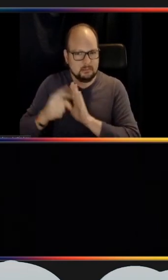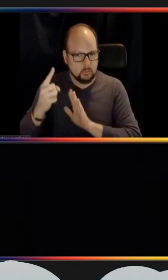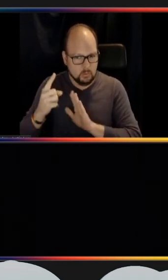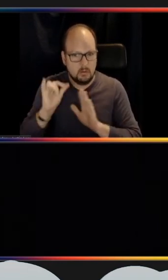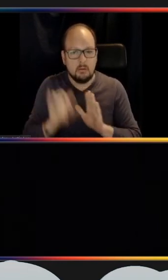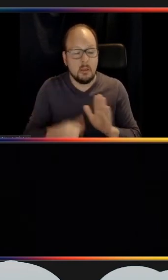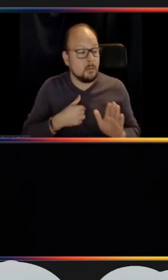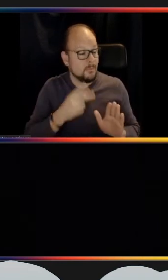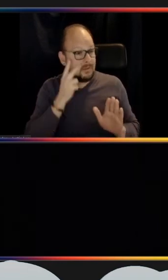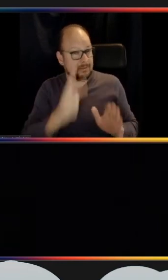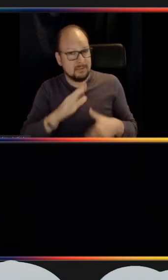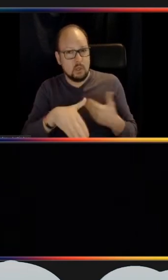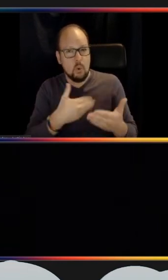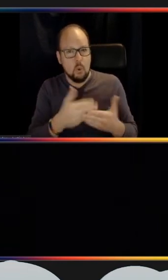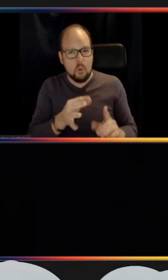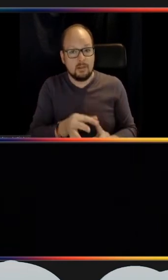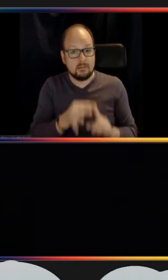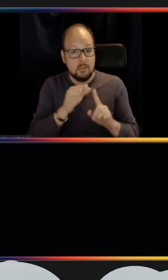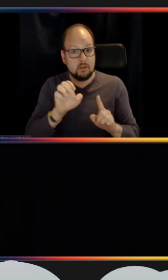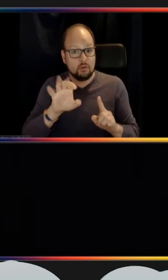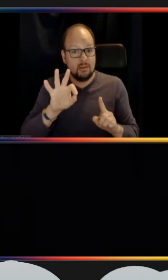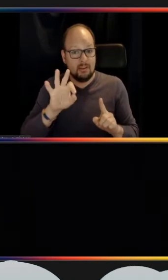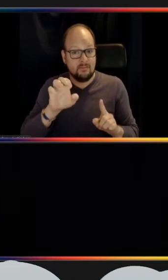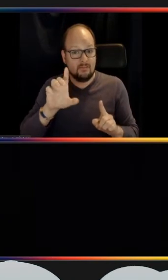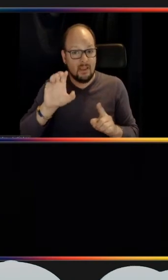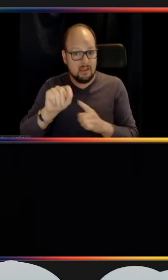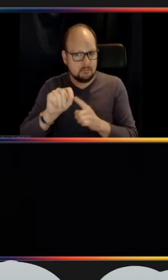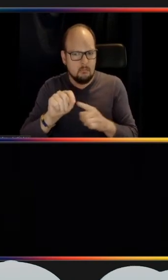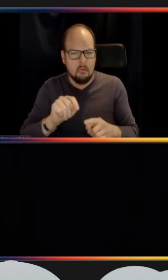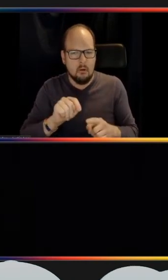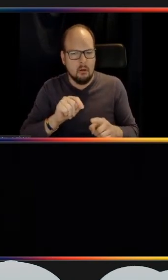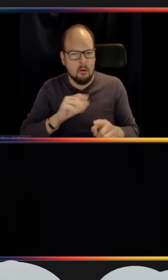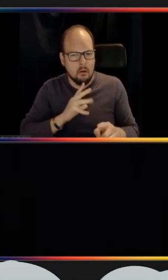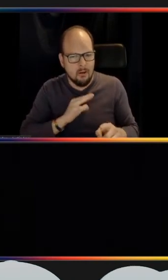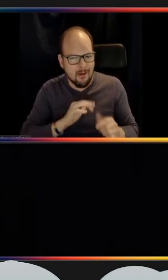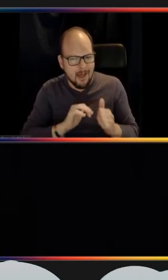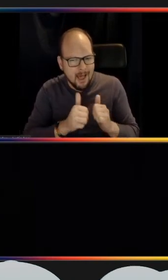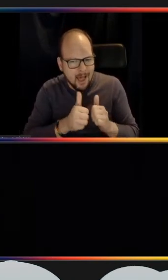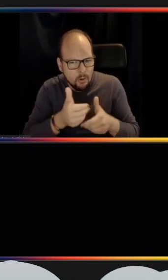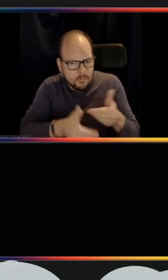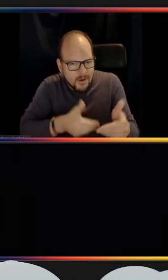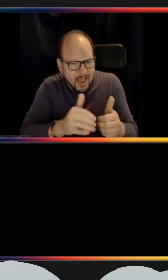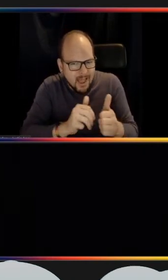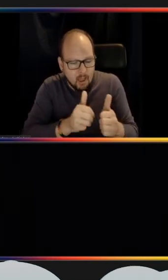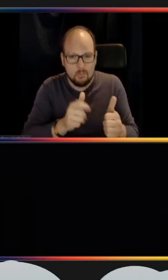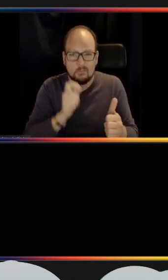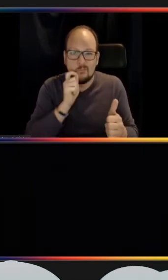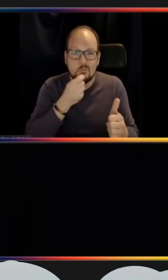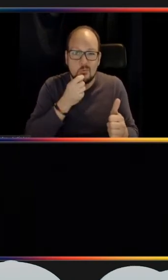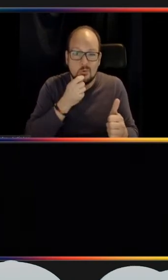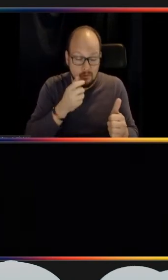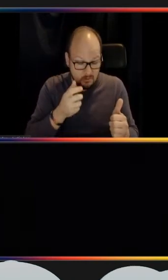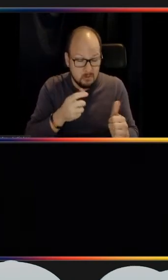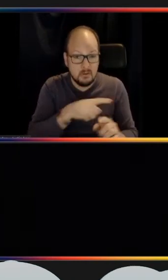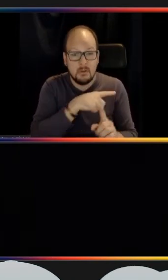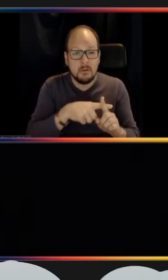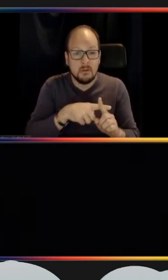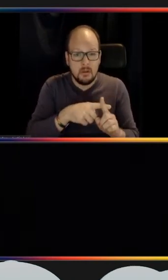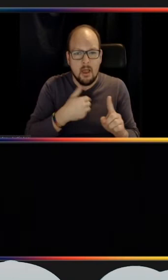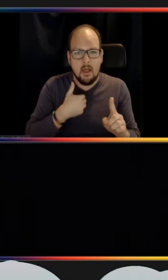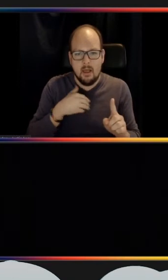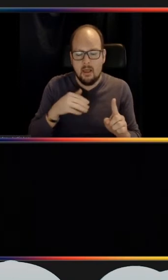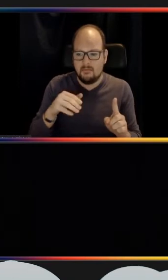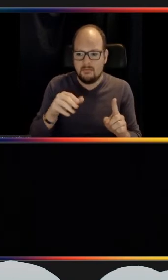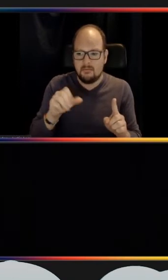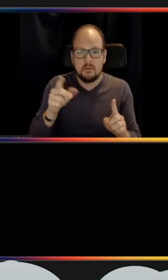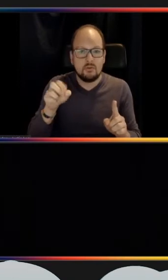all the special effects are done is super cool. But also, what was special about this one, it's like, it was a super indie, it was a passion